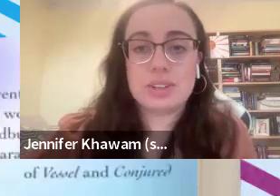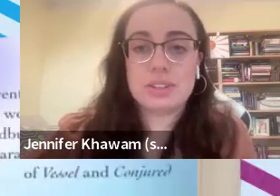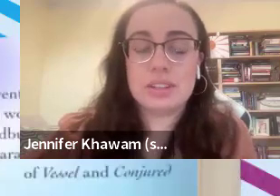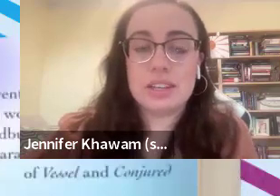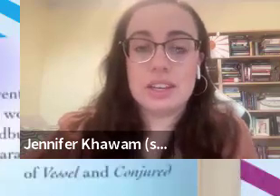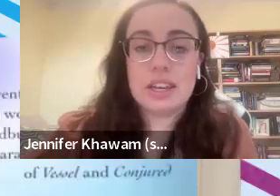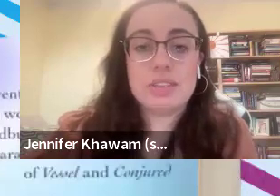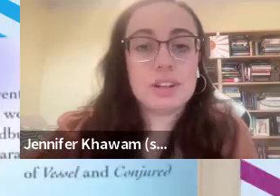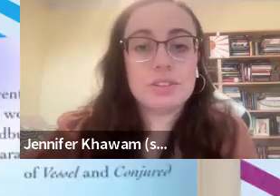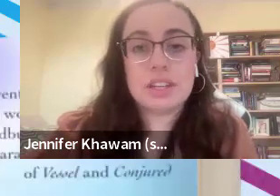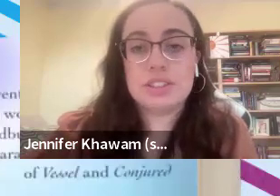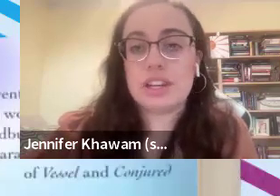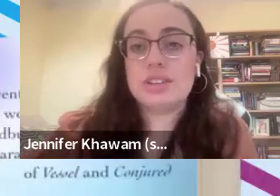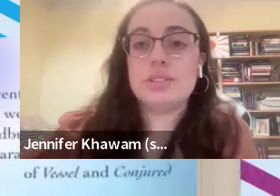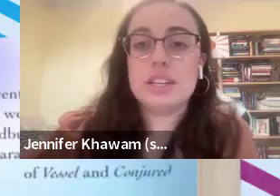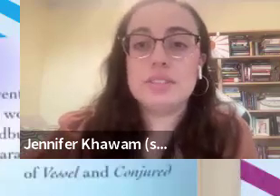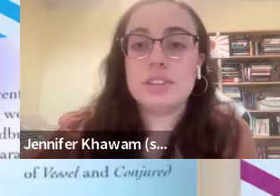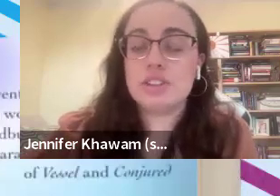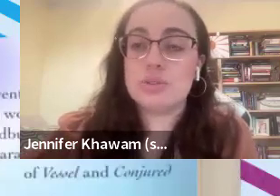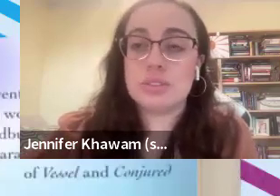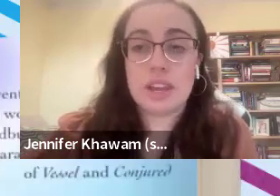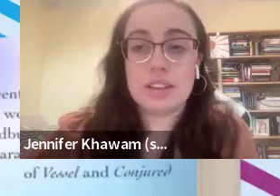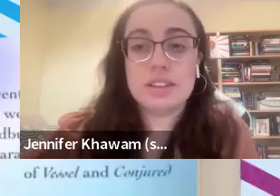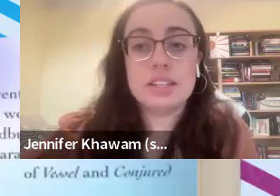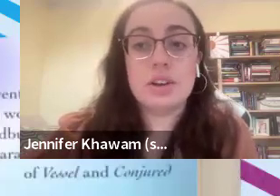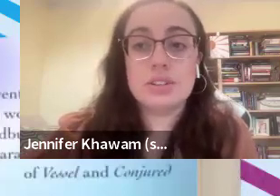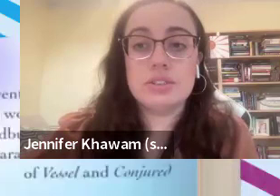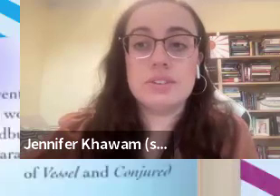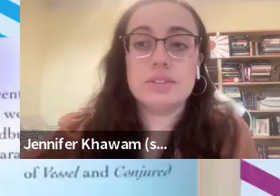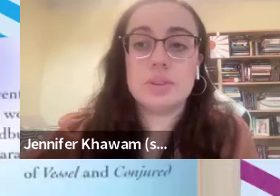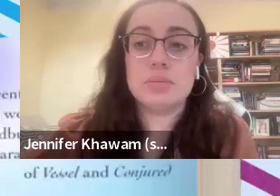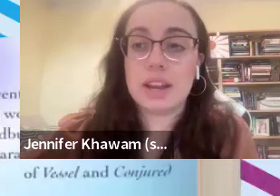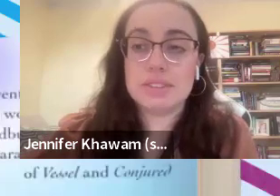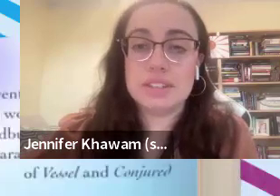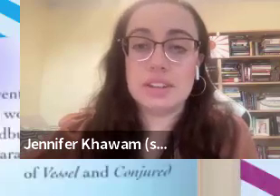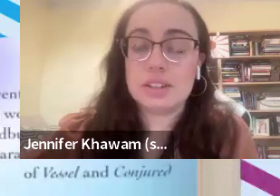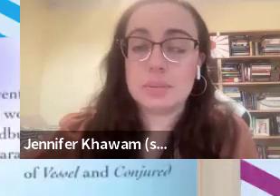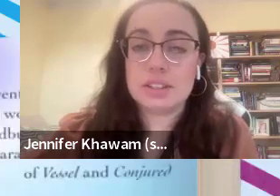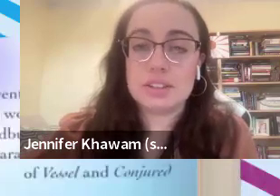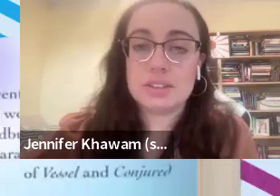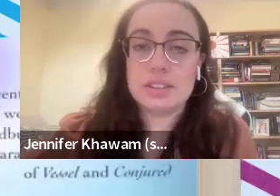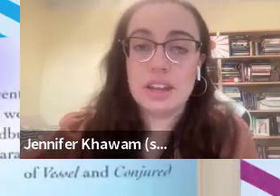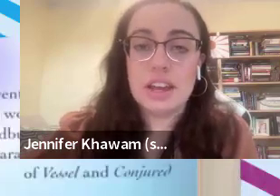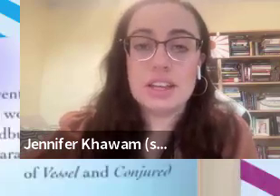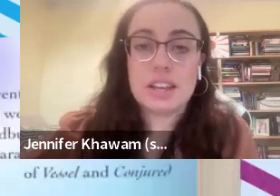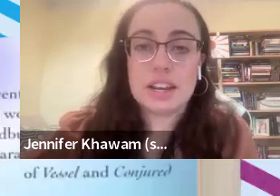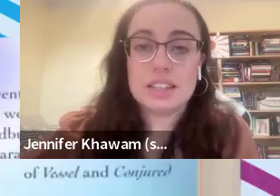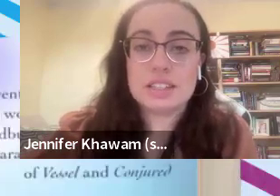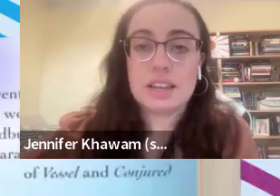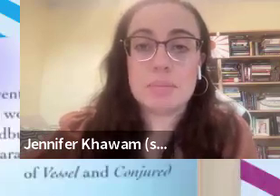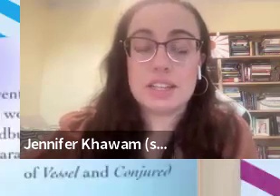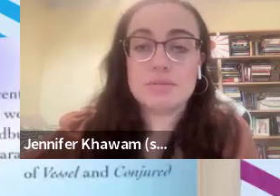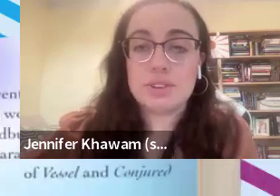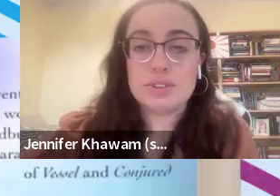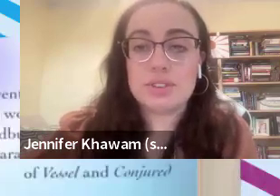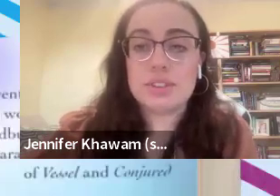by readers. It follows Tenjat, who lives on the shores of Hell, an ocean filled with ravenous Naga monsters. His